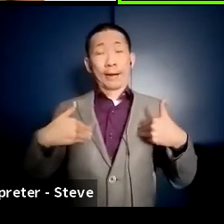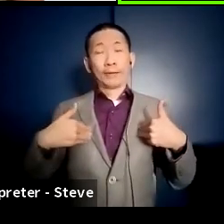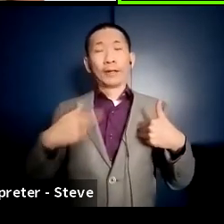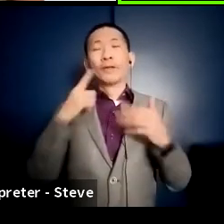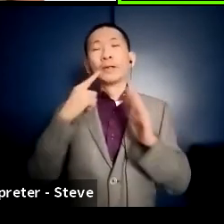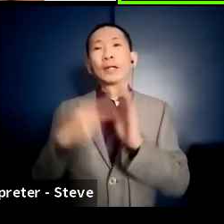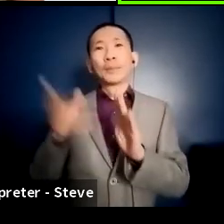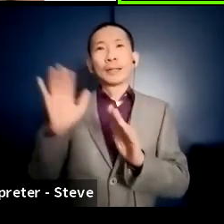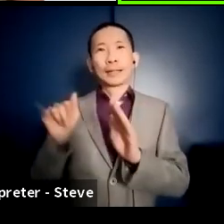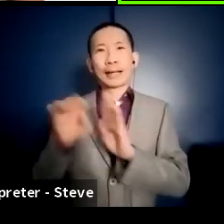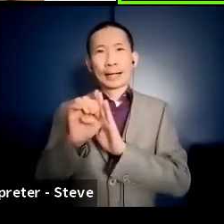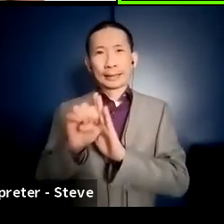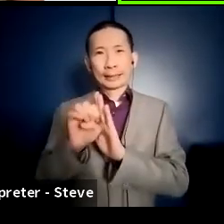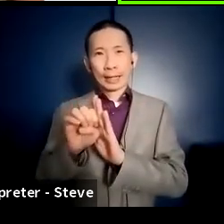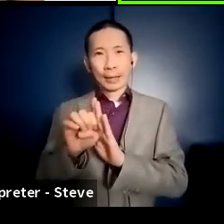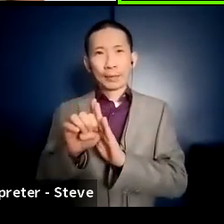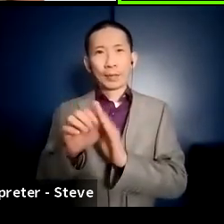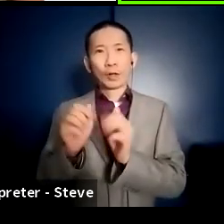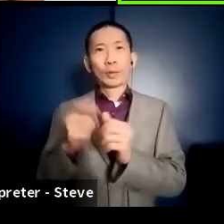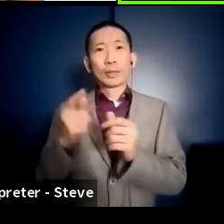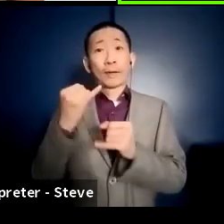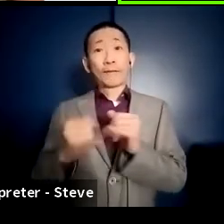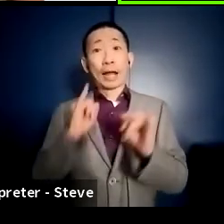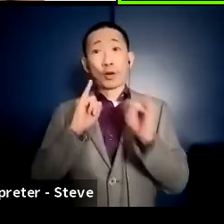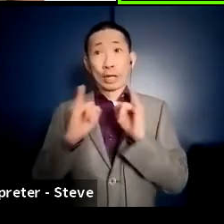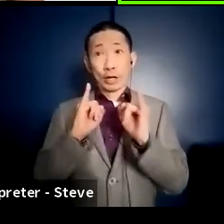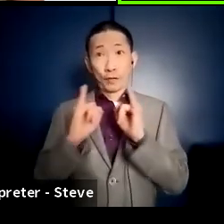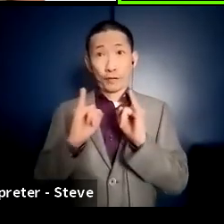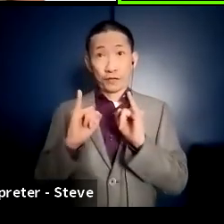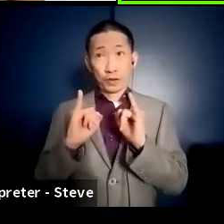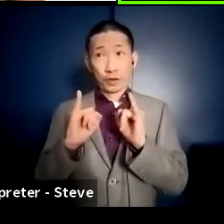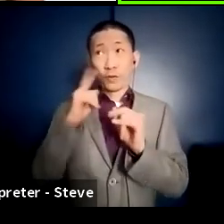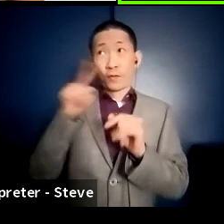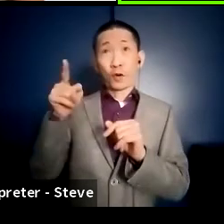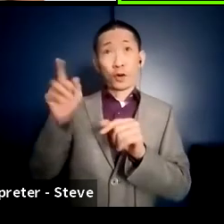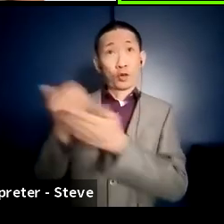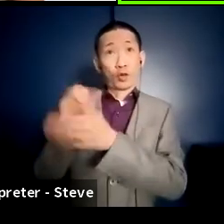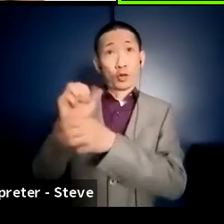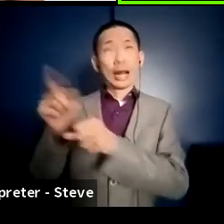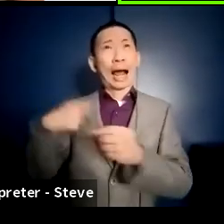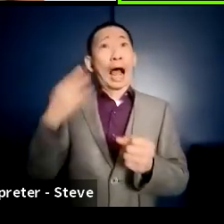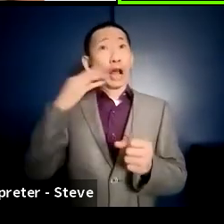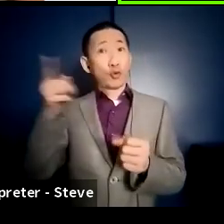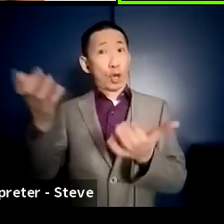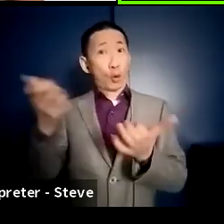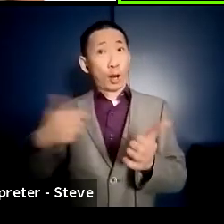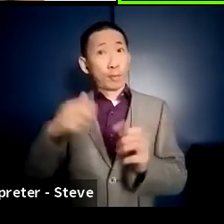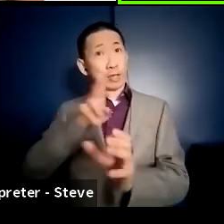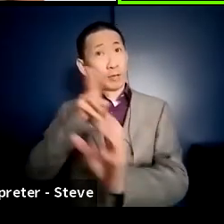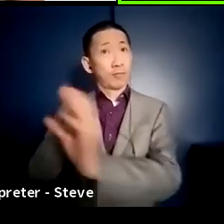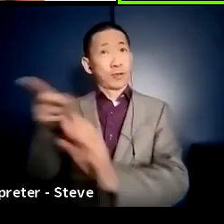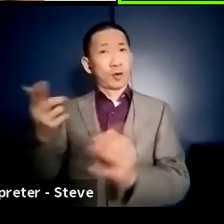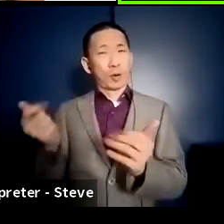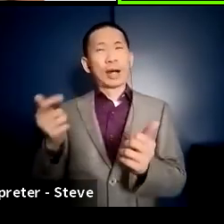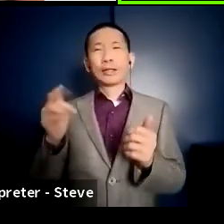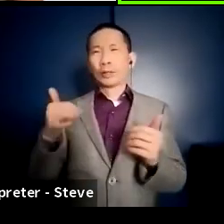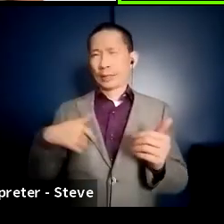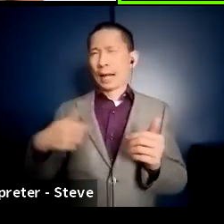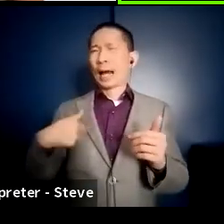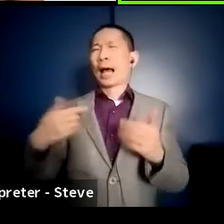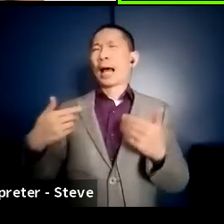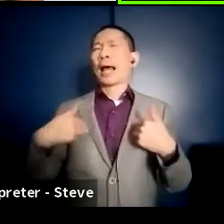back to that example earlier in this final interview round, I already knew that they wanted me real bad. And so that is the card I had on the table